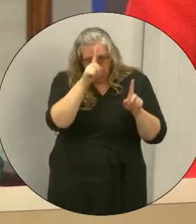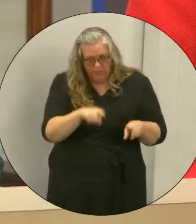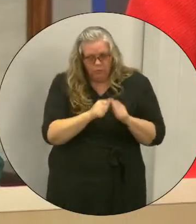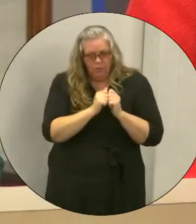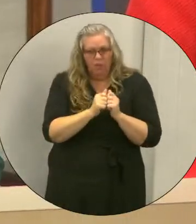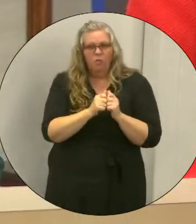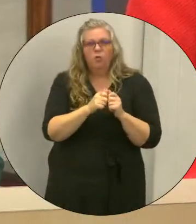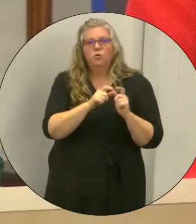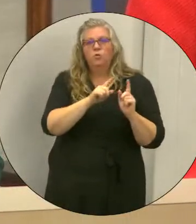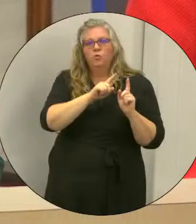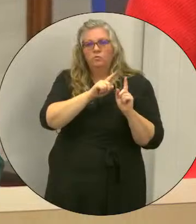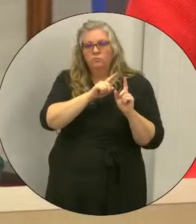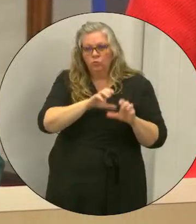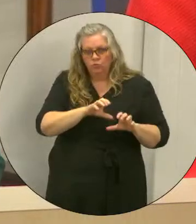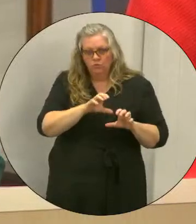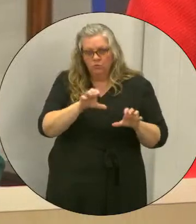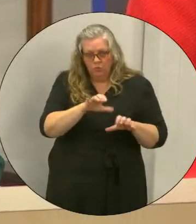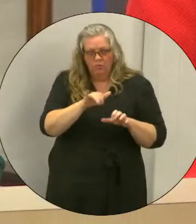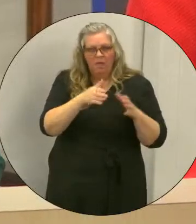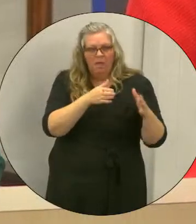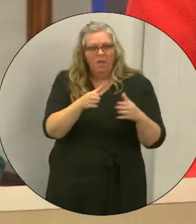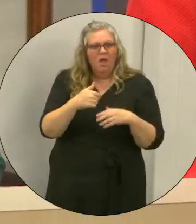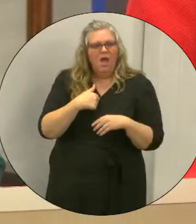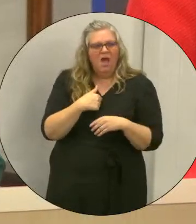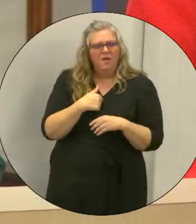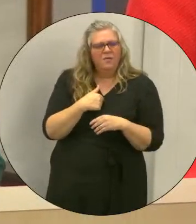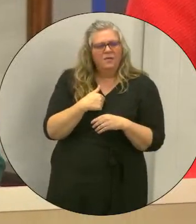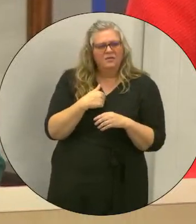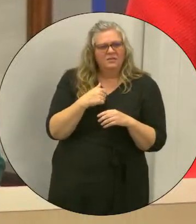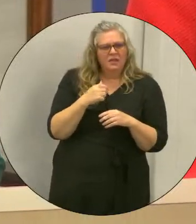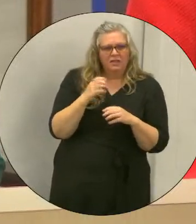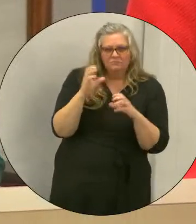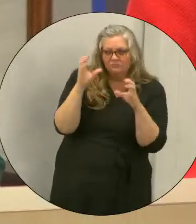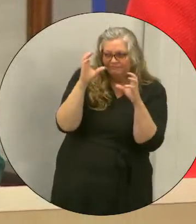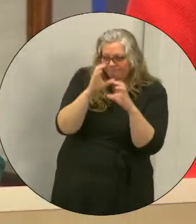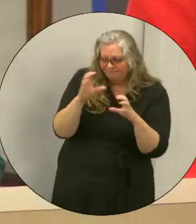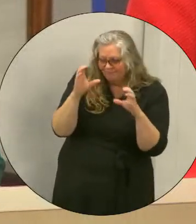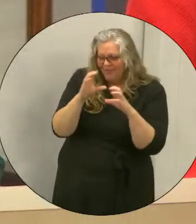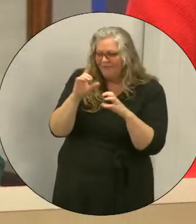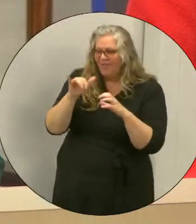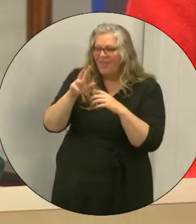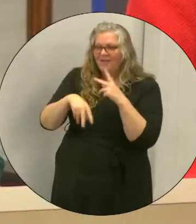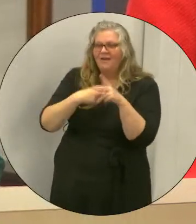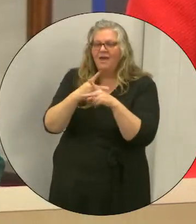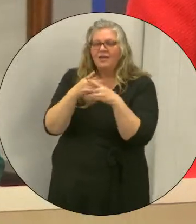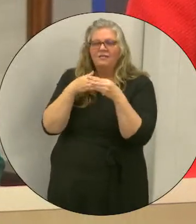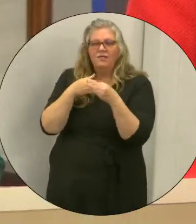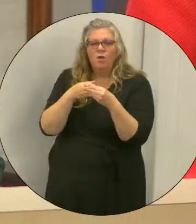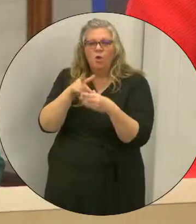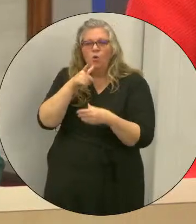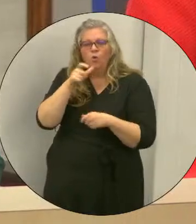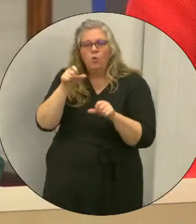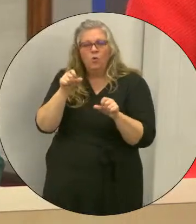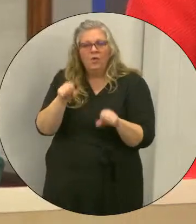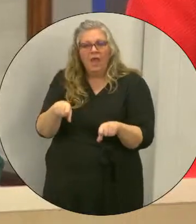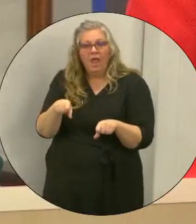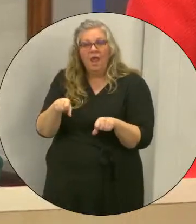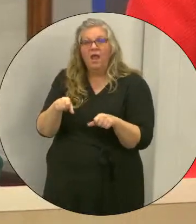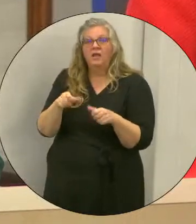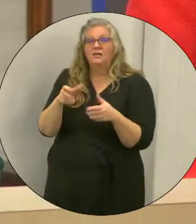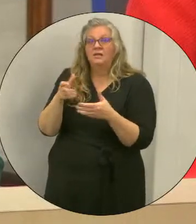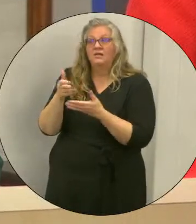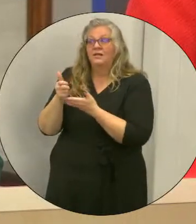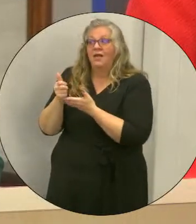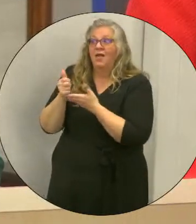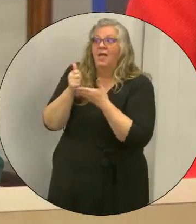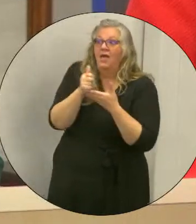my evaluation, I was really looking and hearing for that type of leader that would be able to take us there. Each